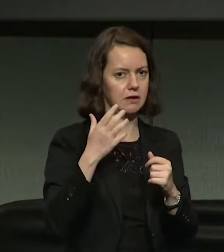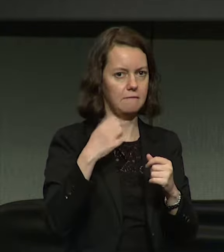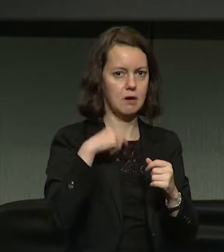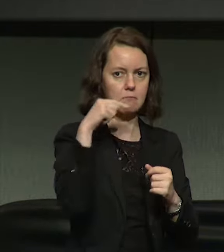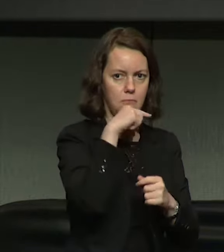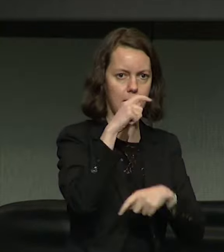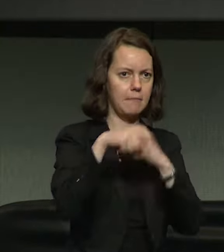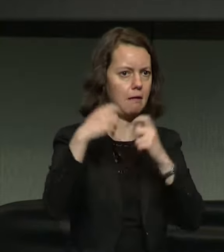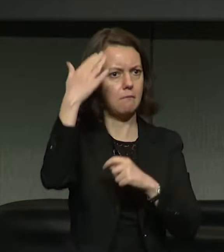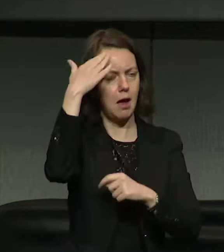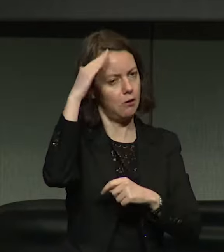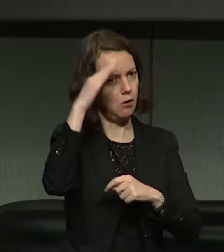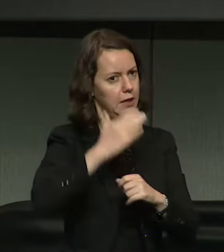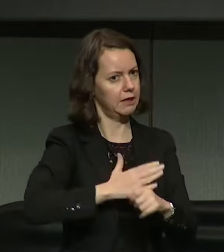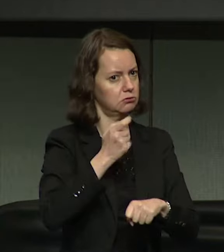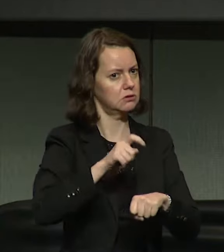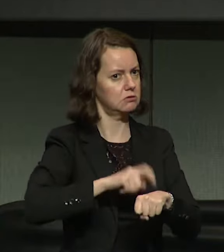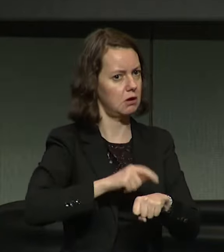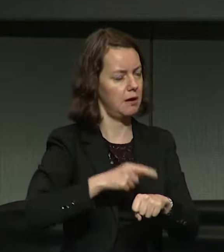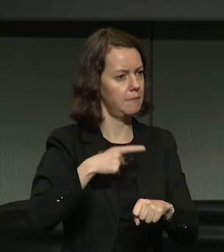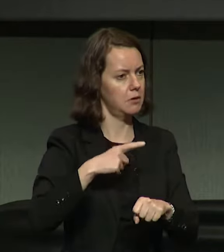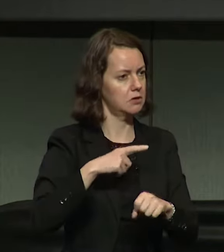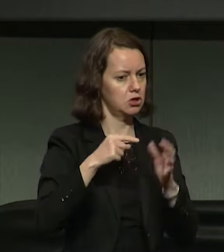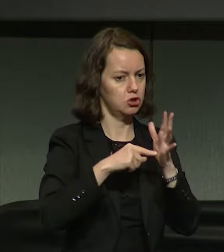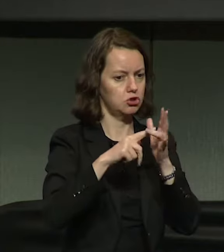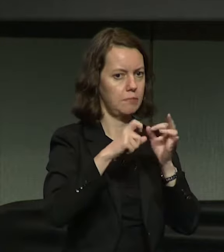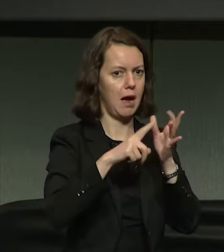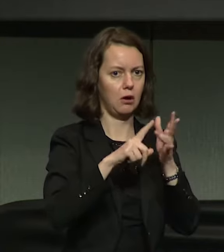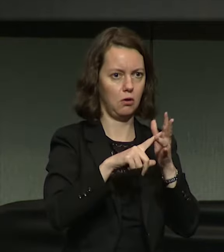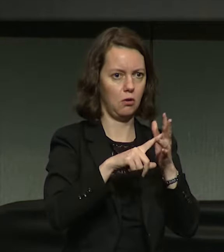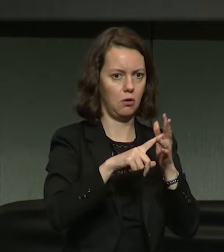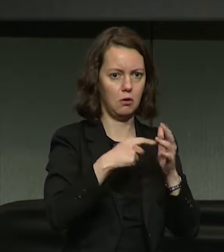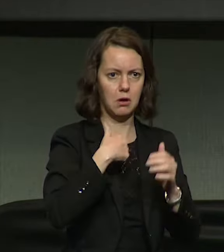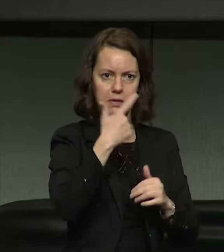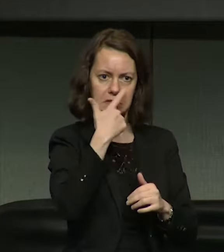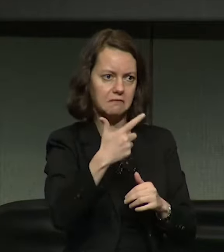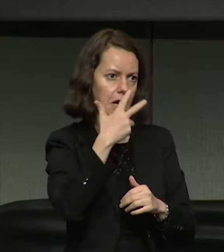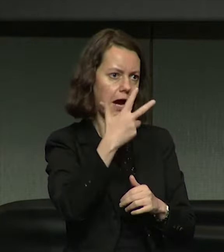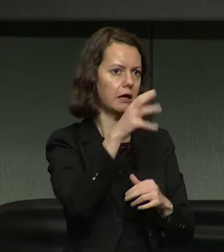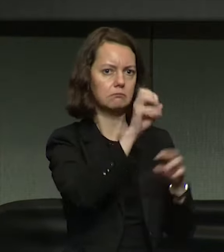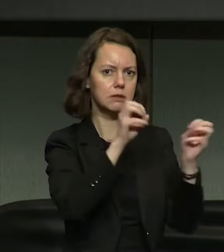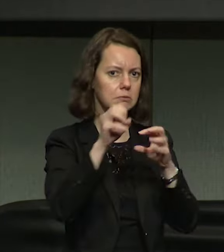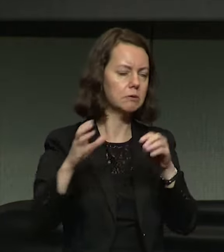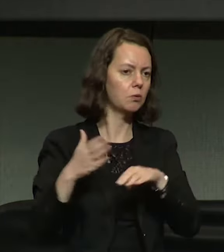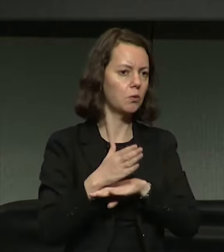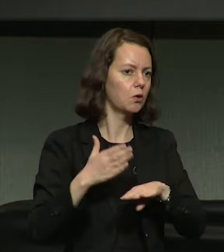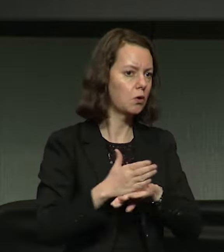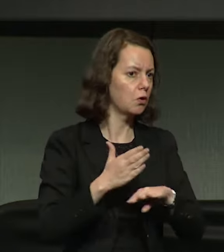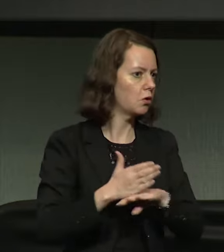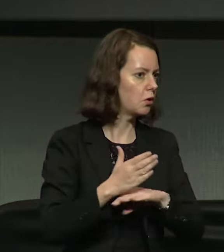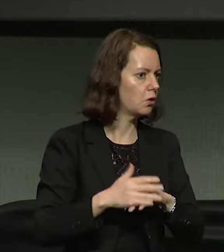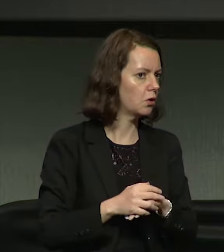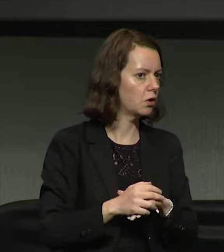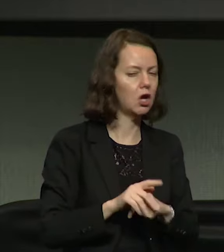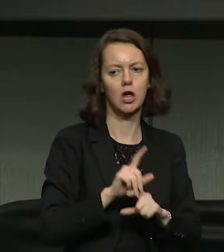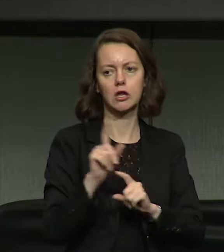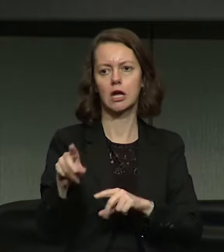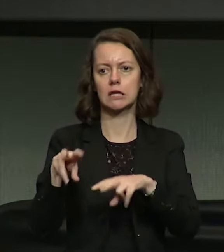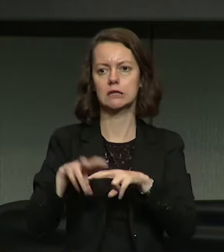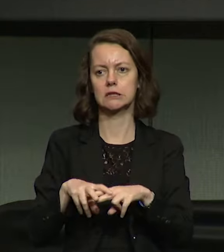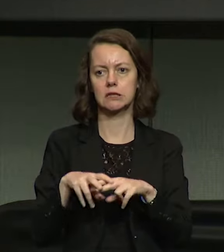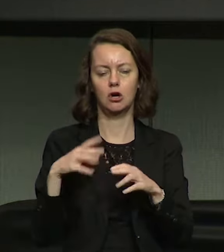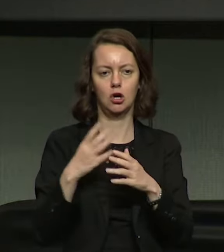manhood for us, because I remember being out in the tobacco fields as early as 7 or 8 years old, and we'd pick a little bit, and then we'd go and sit on